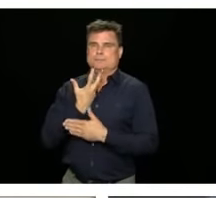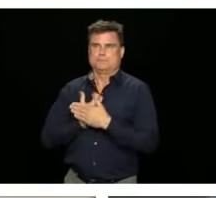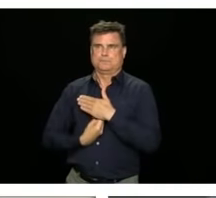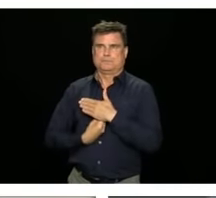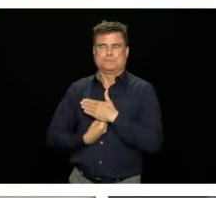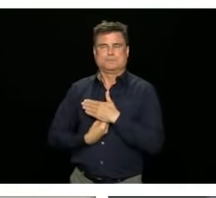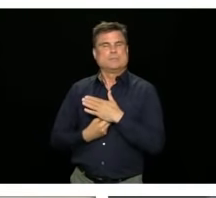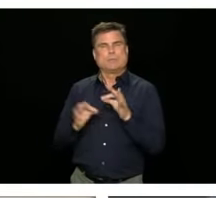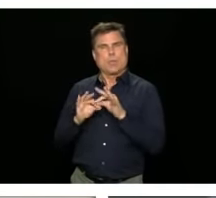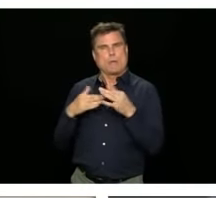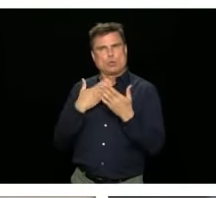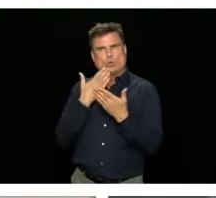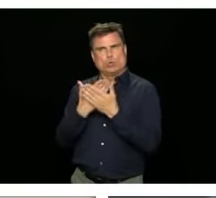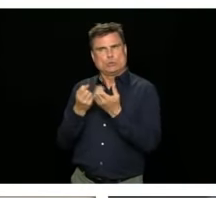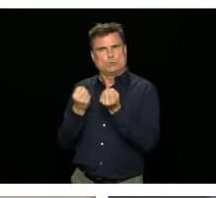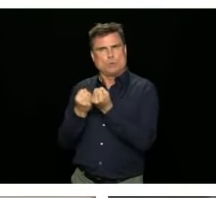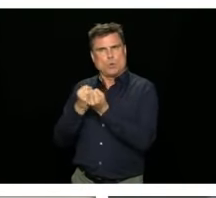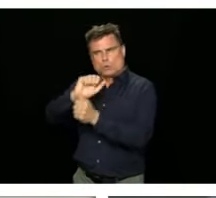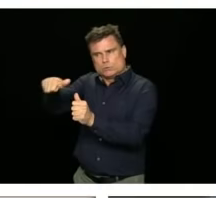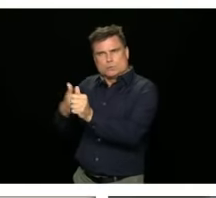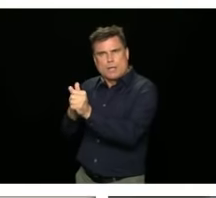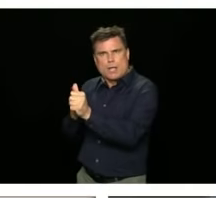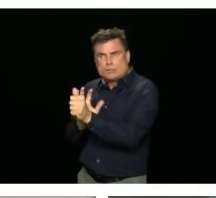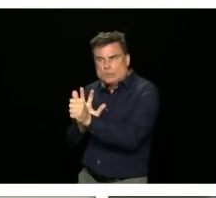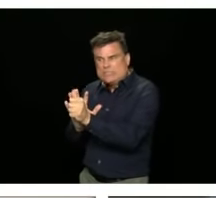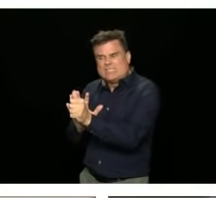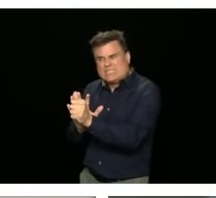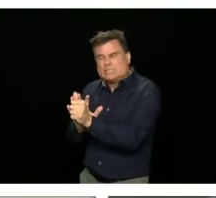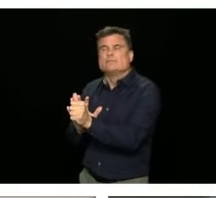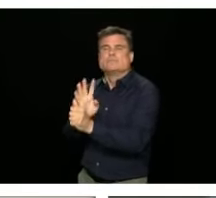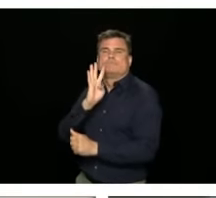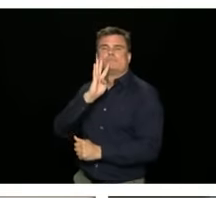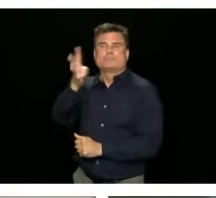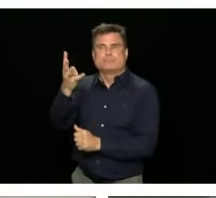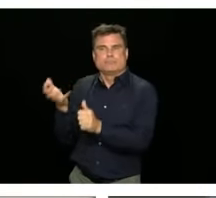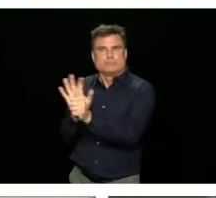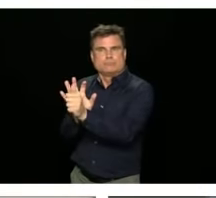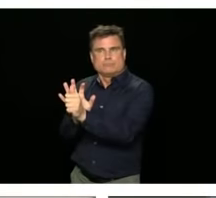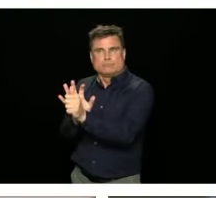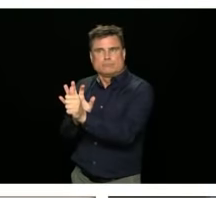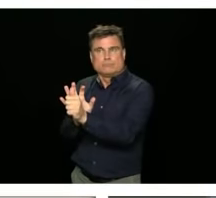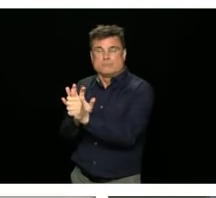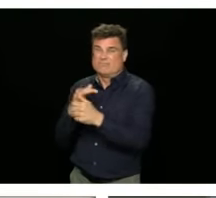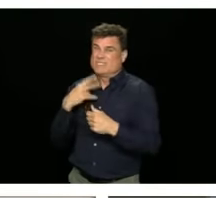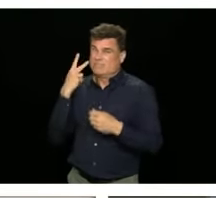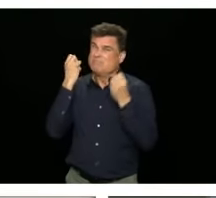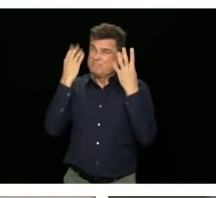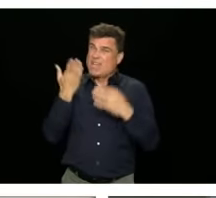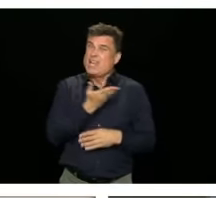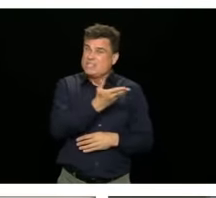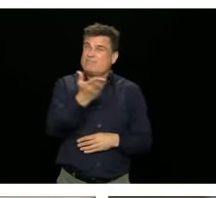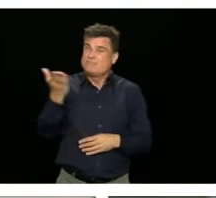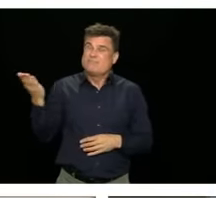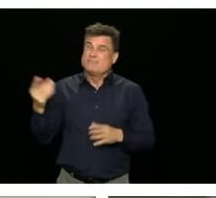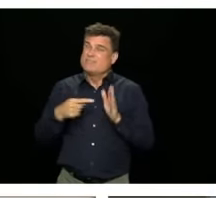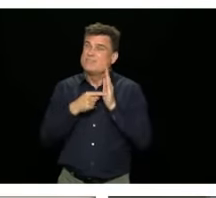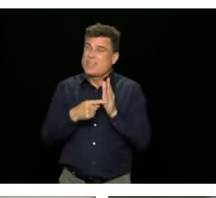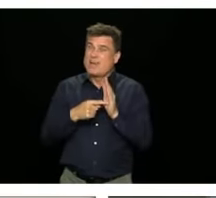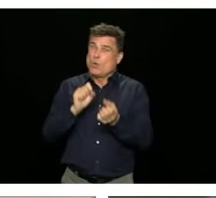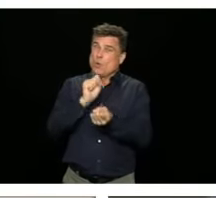within workplaces, within institutions, within our structures. And so I just want to